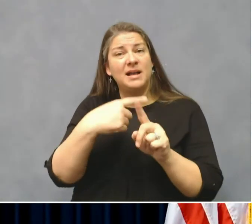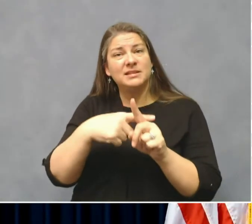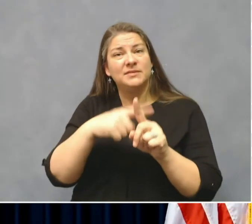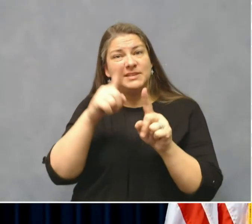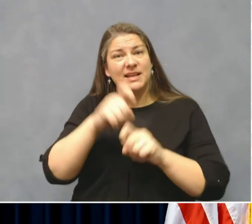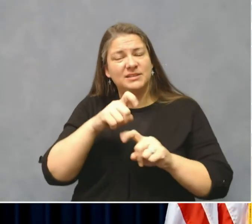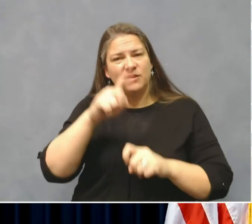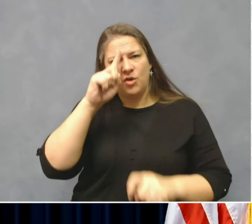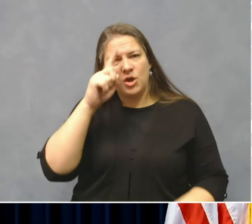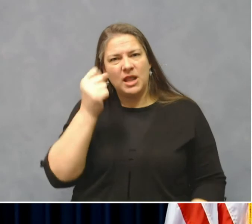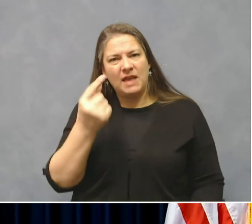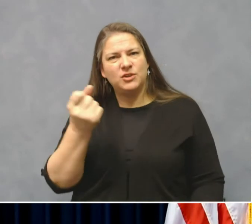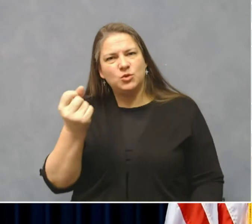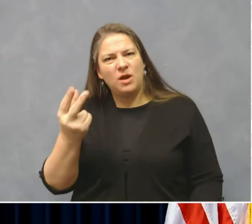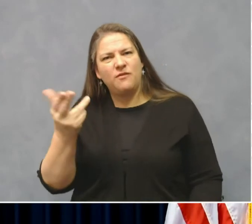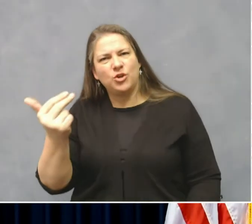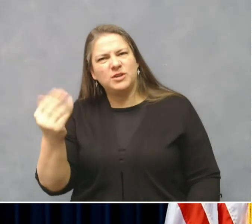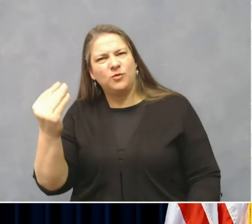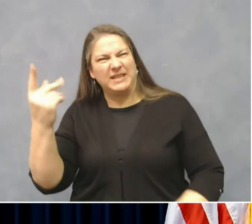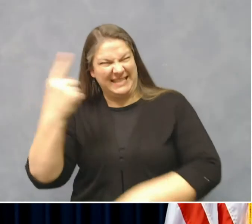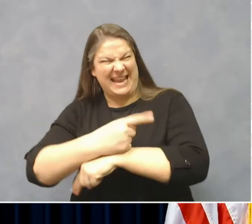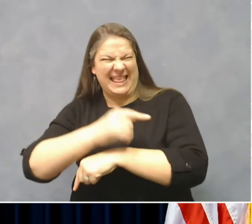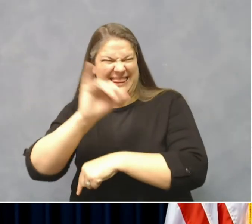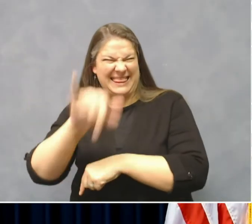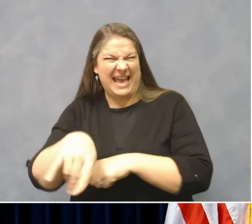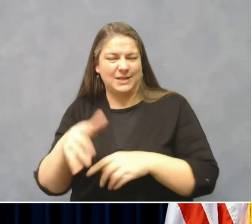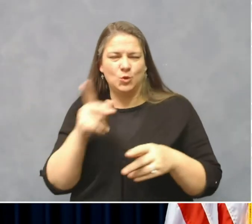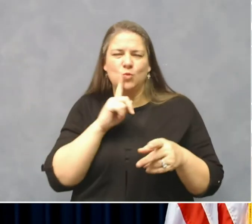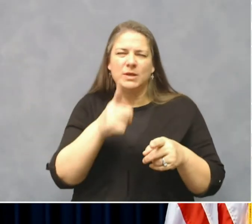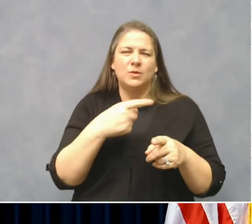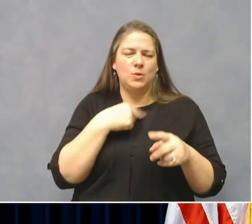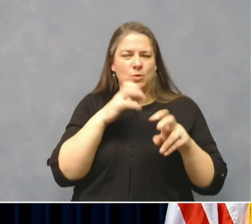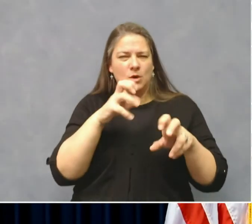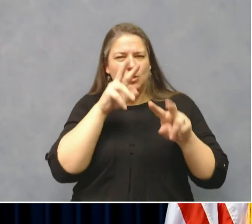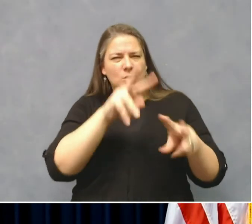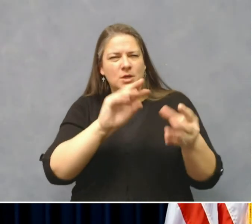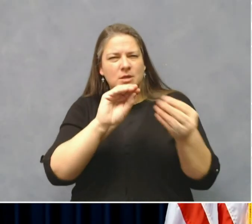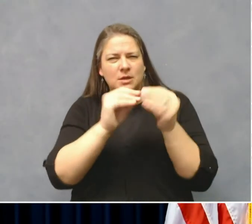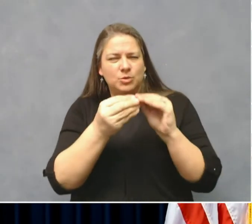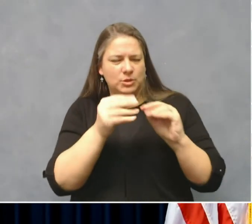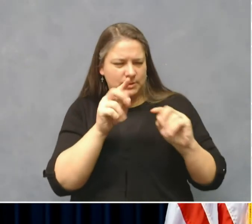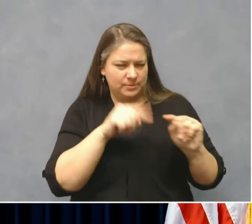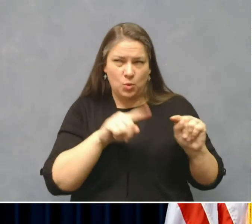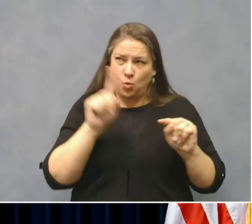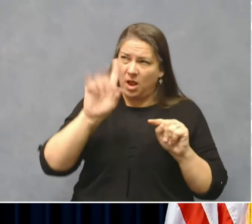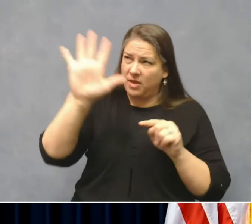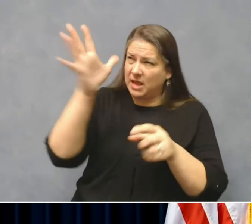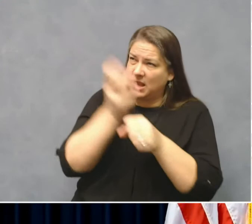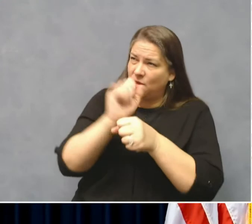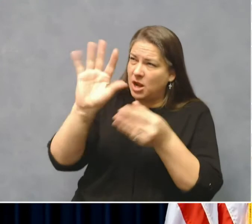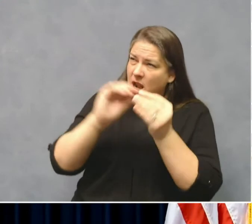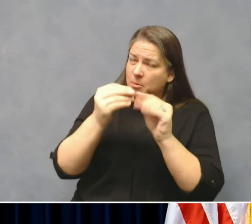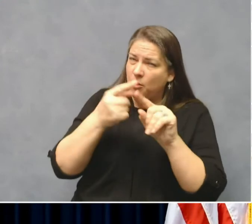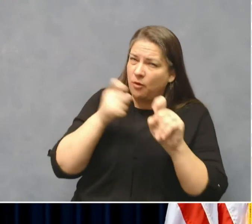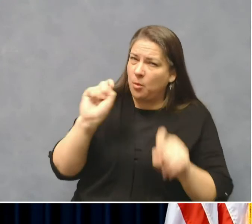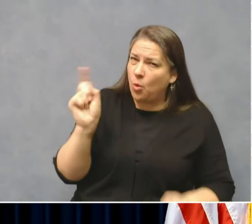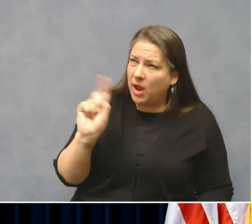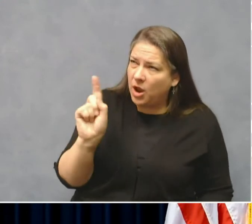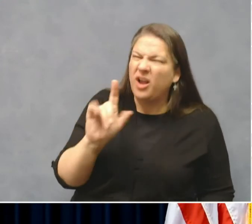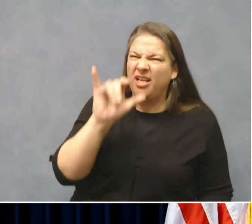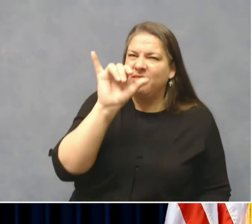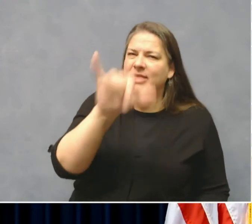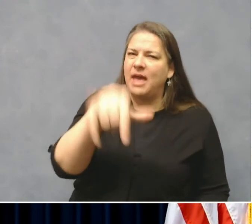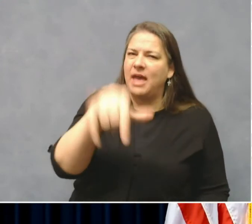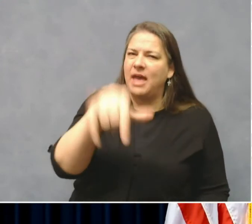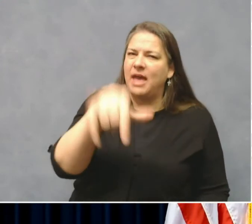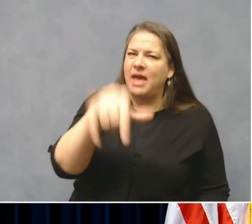14. So there's a lot of data that we believe they relied on, and so we are reviewing it. And I hope that we